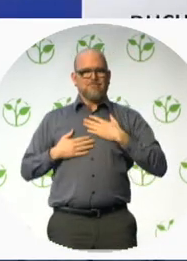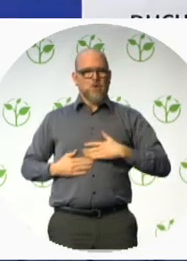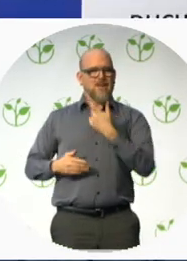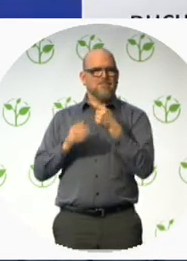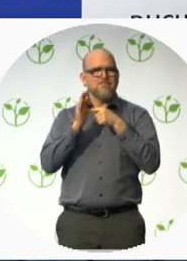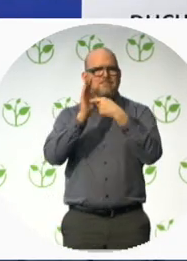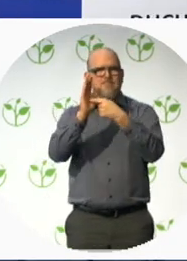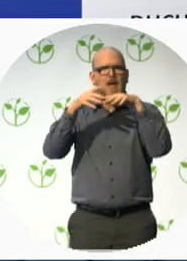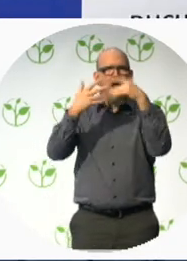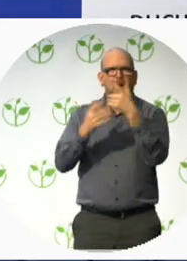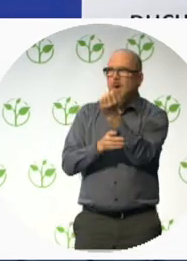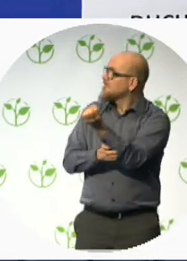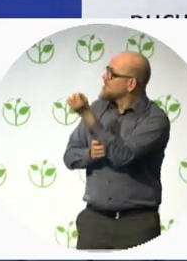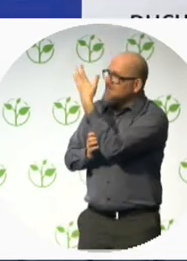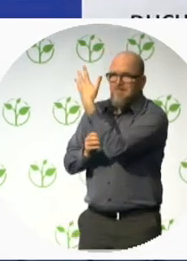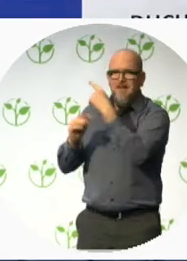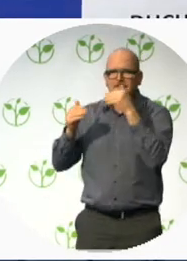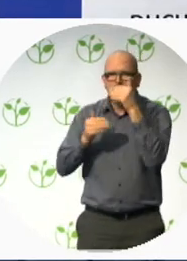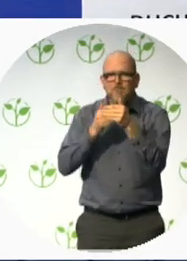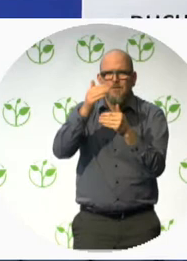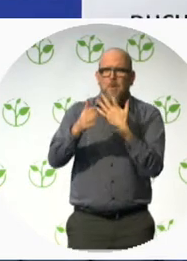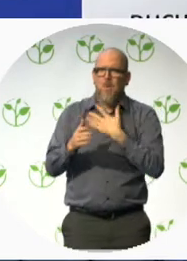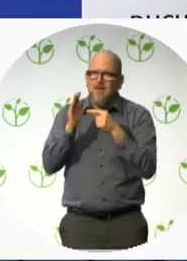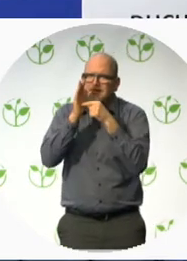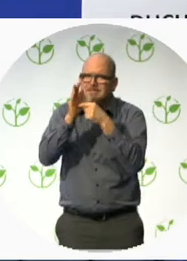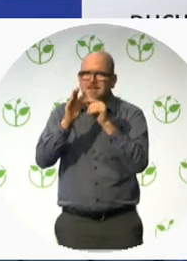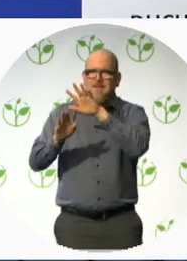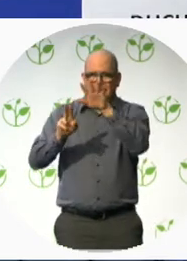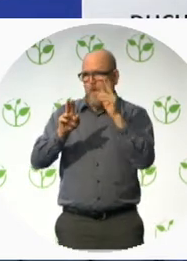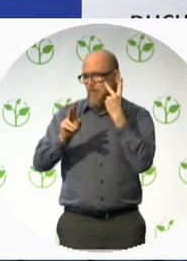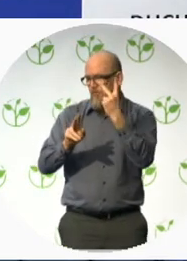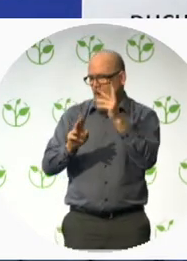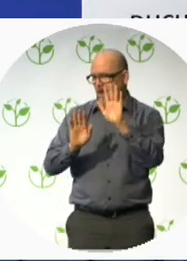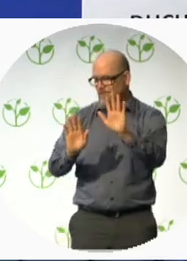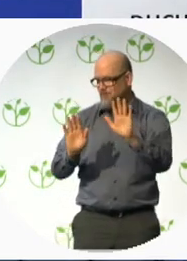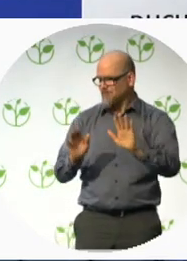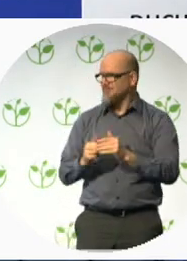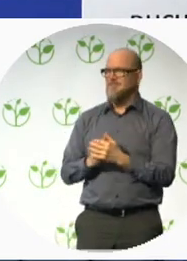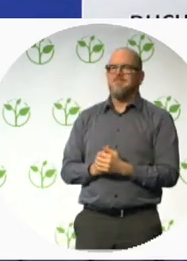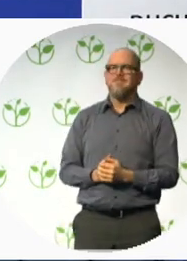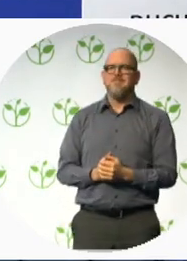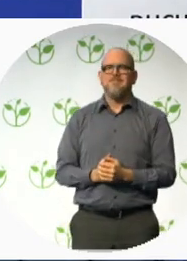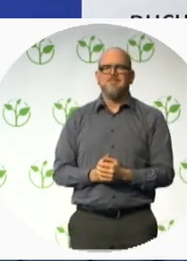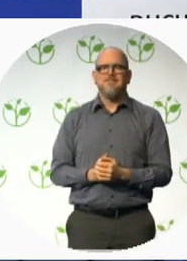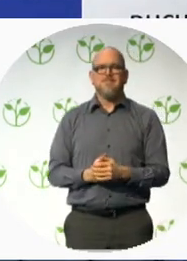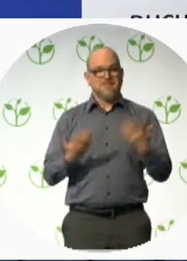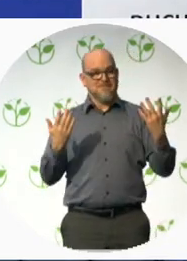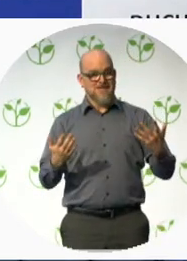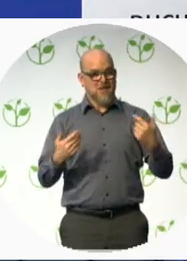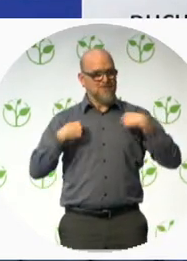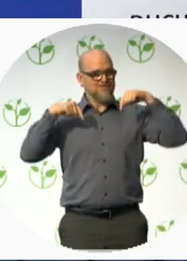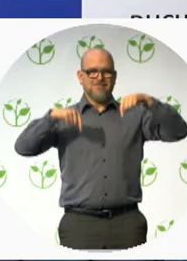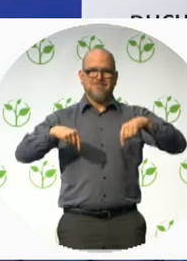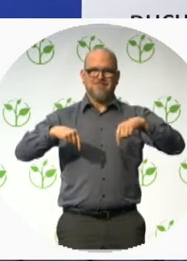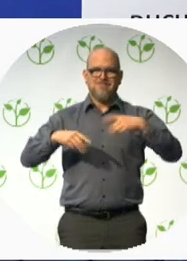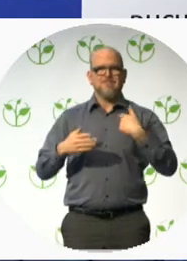Thank you, Tom. Hello to everybody. I'm today here in my function as head of smart banking. Smart banking